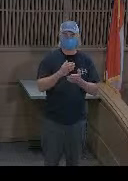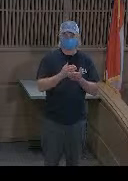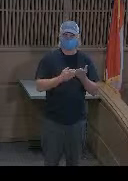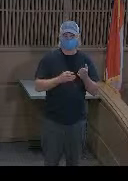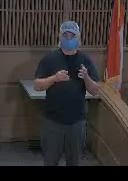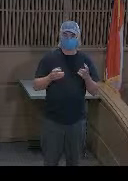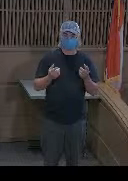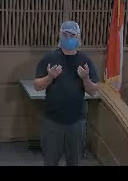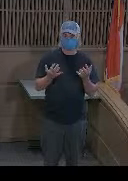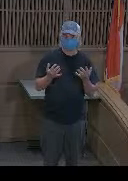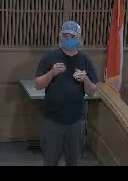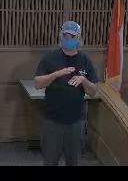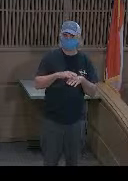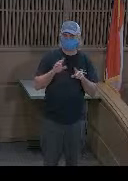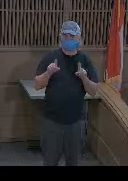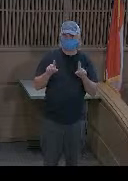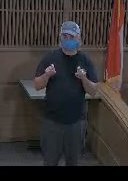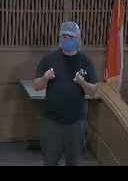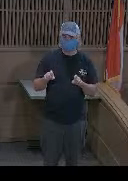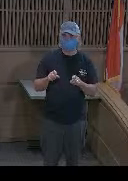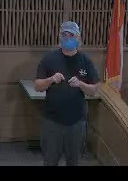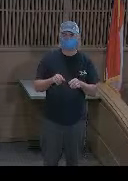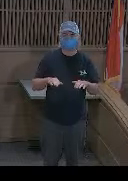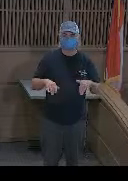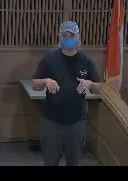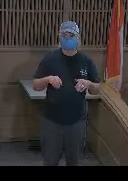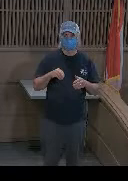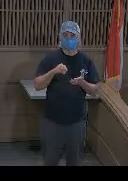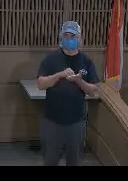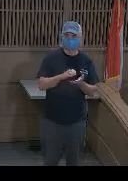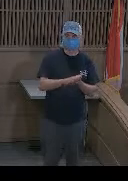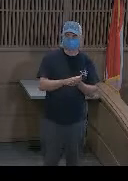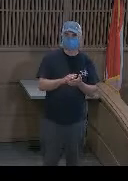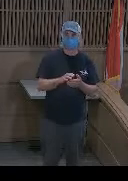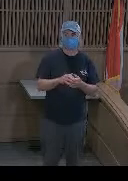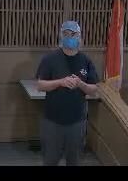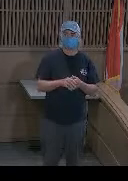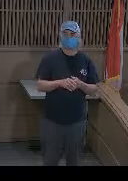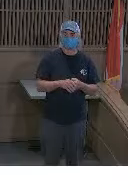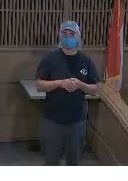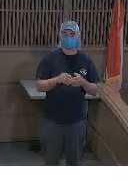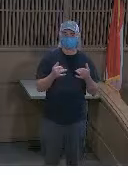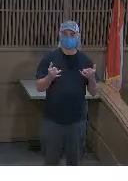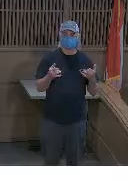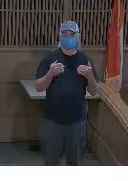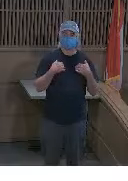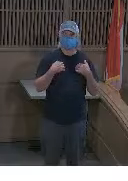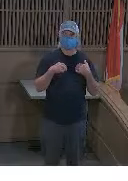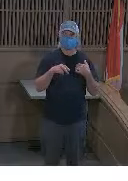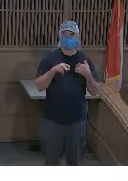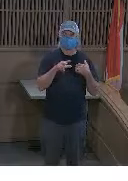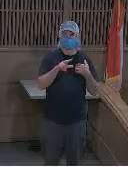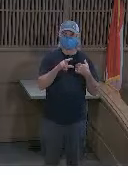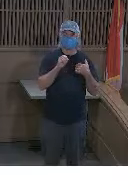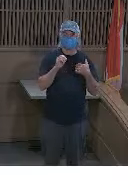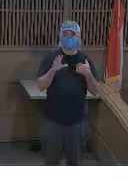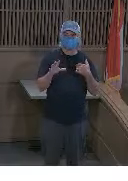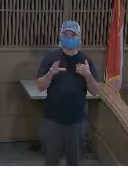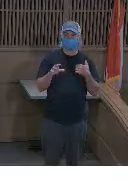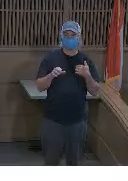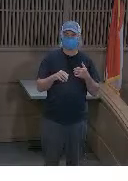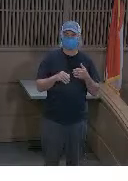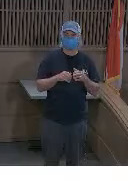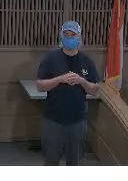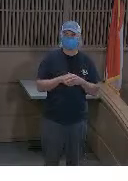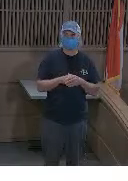tests. We still have some that we're trying to confirm the residents. But right now it's 305 deaths here in Dougherty County. It's